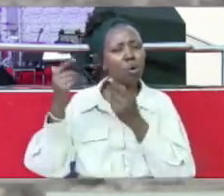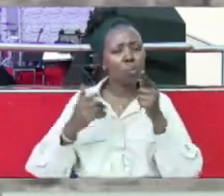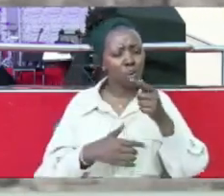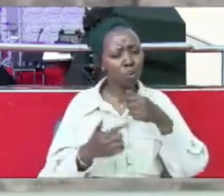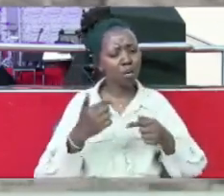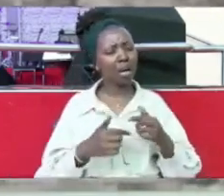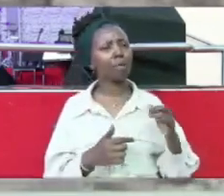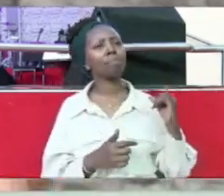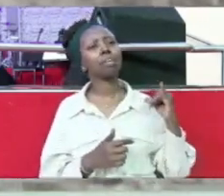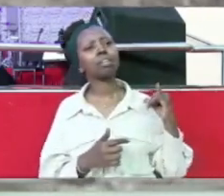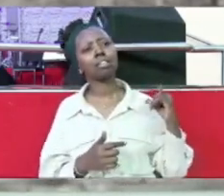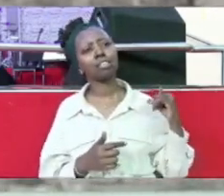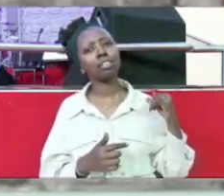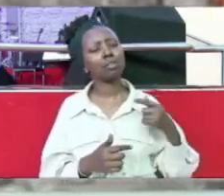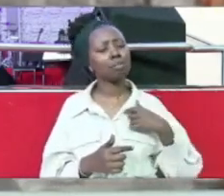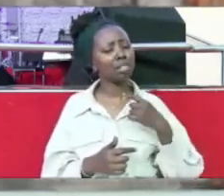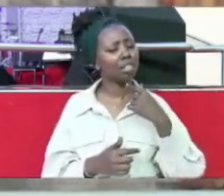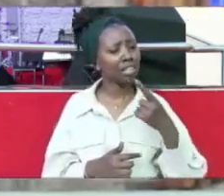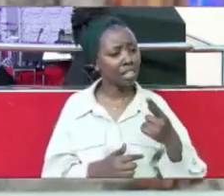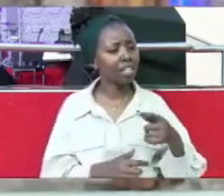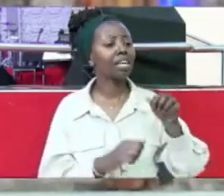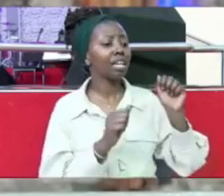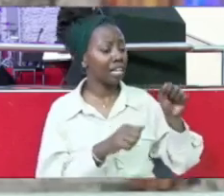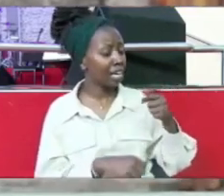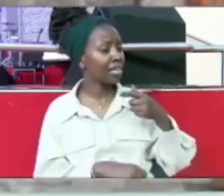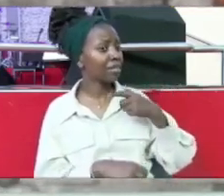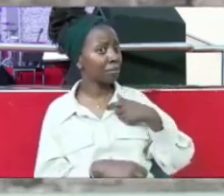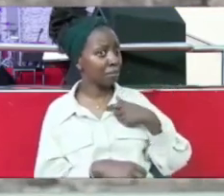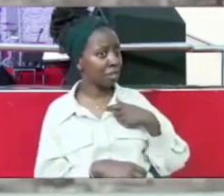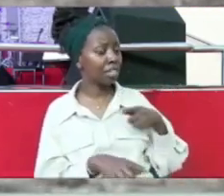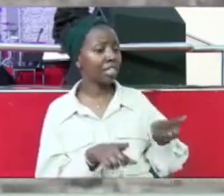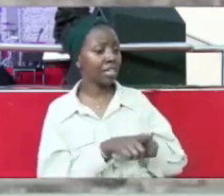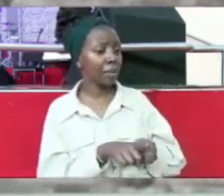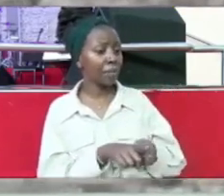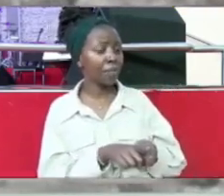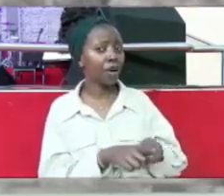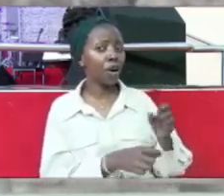yesterday. I told him, yes, in fact, even your secretary told me that.